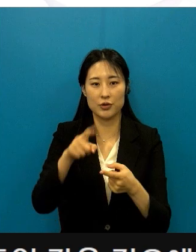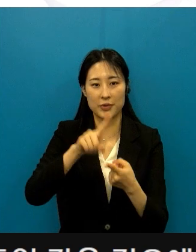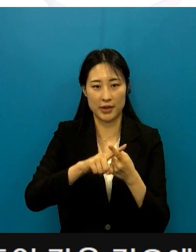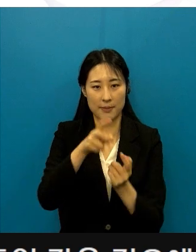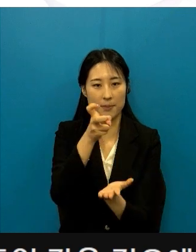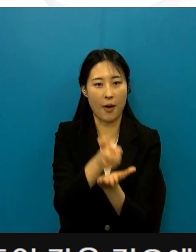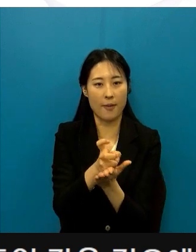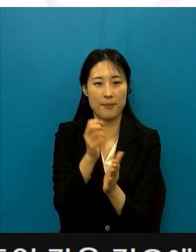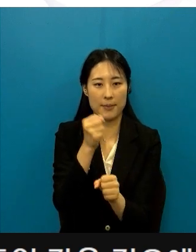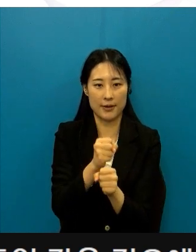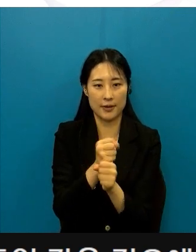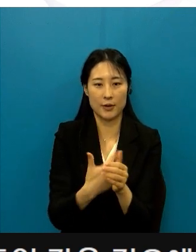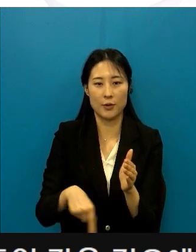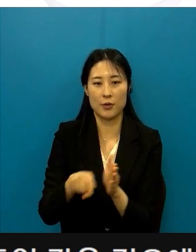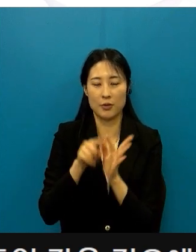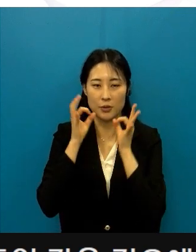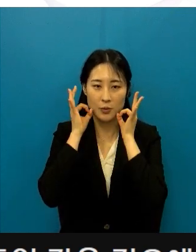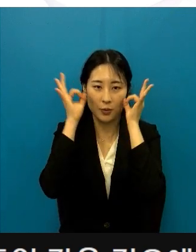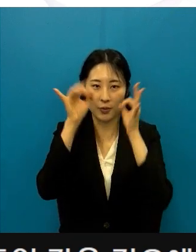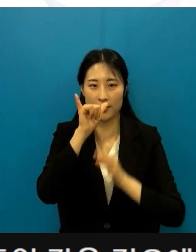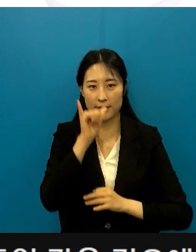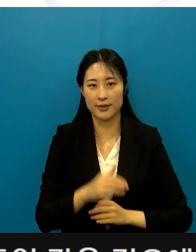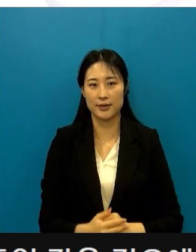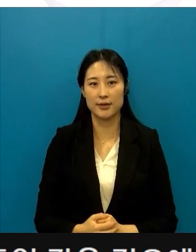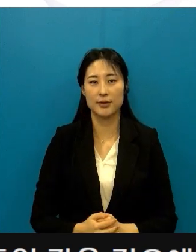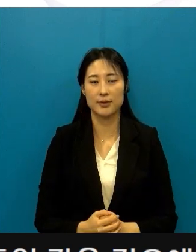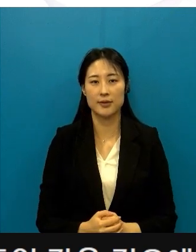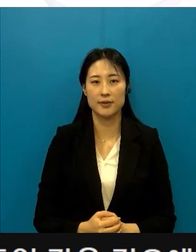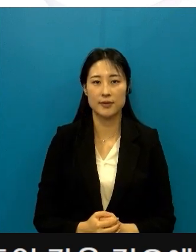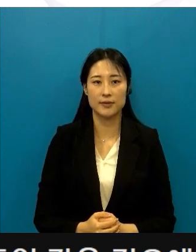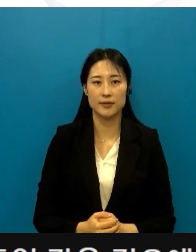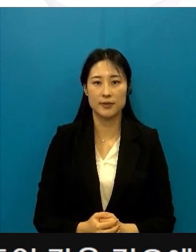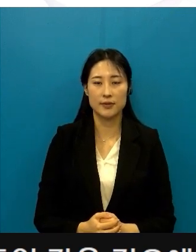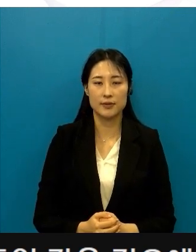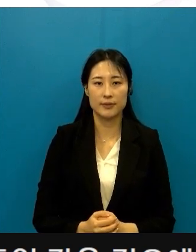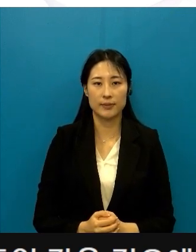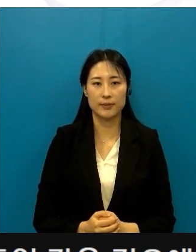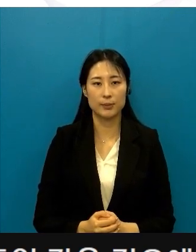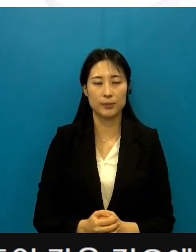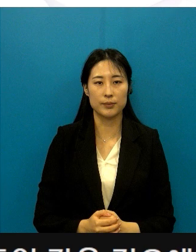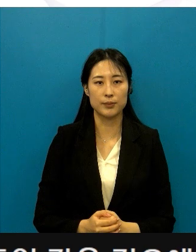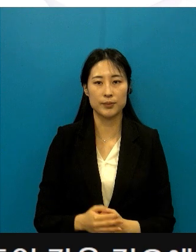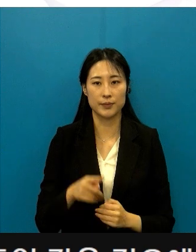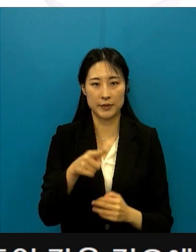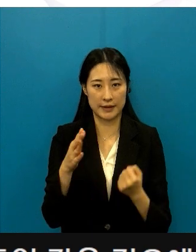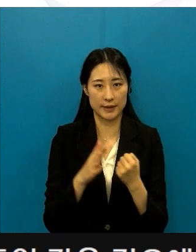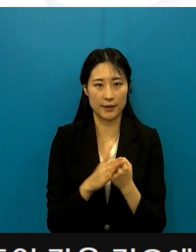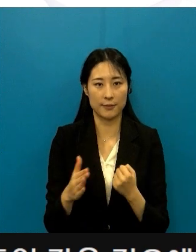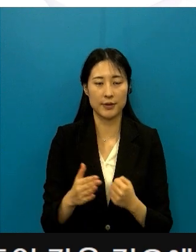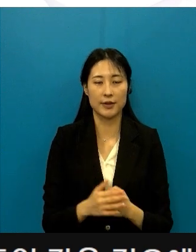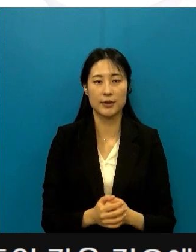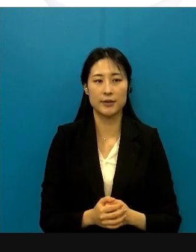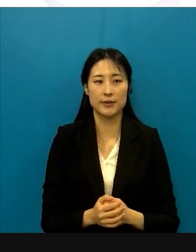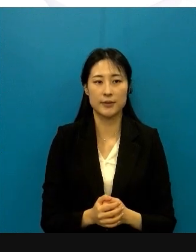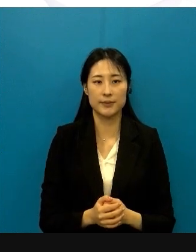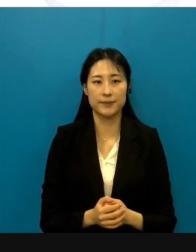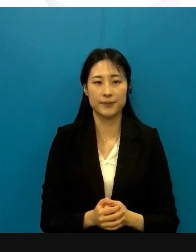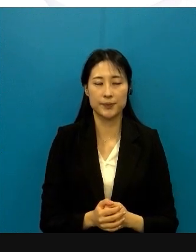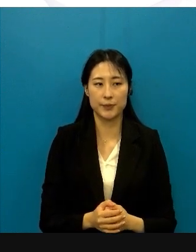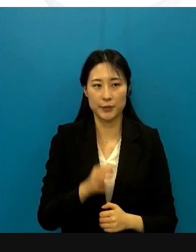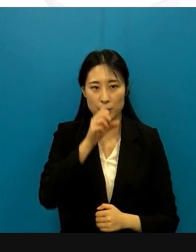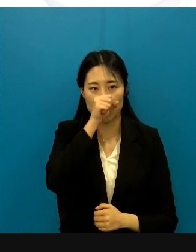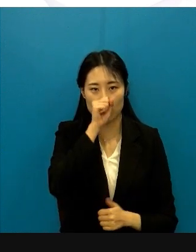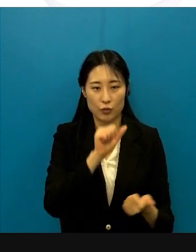So briefly, touching on the question of whether we can have a right to a good death. As was